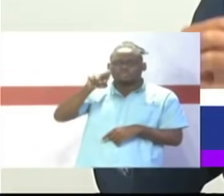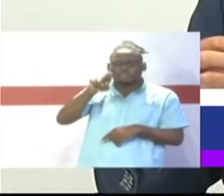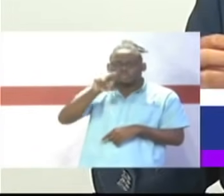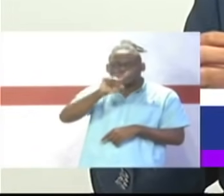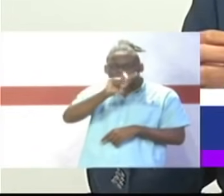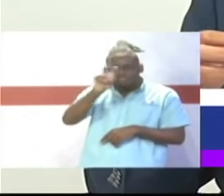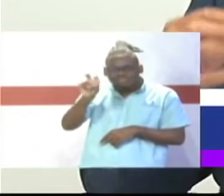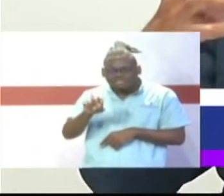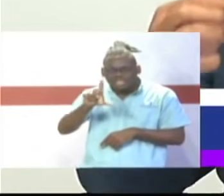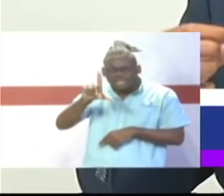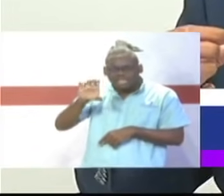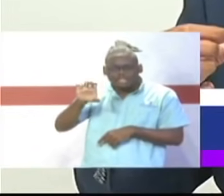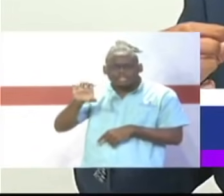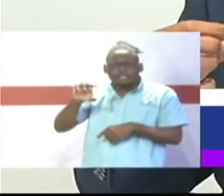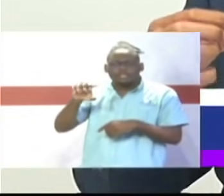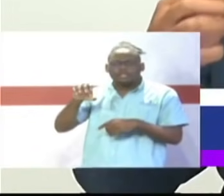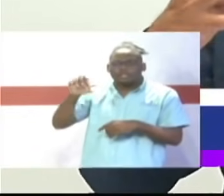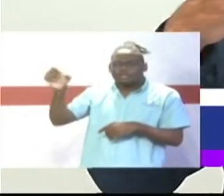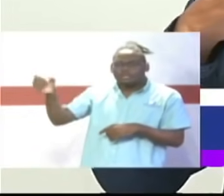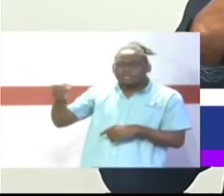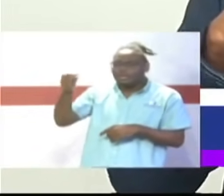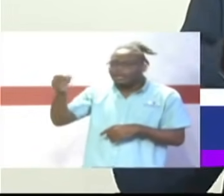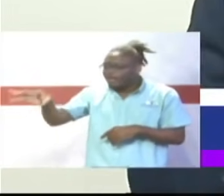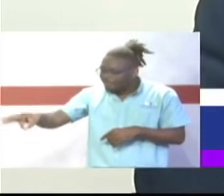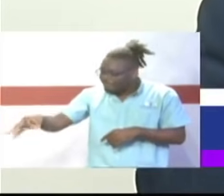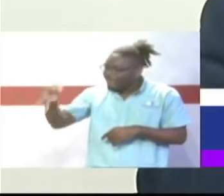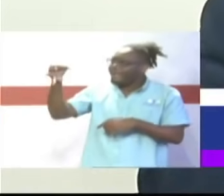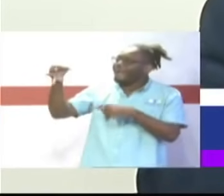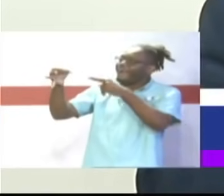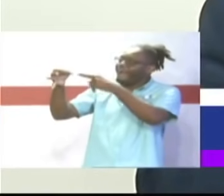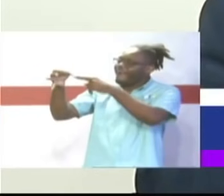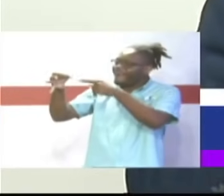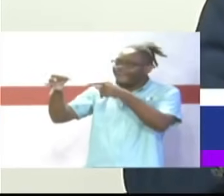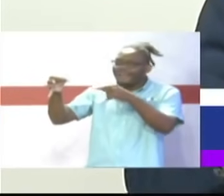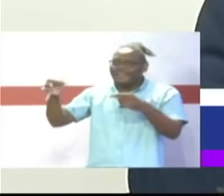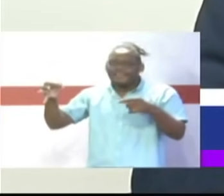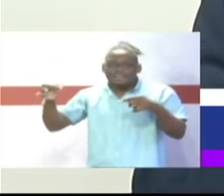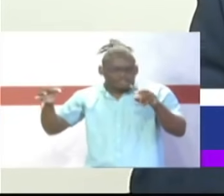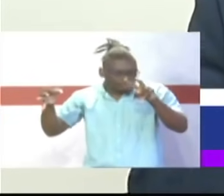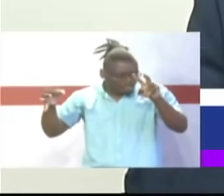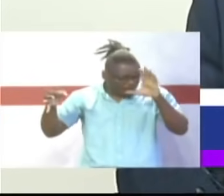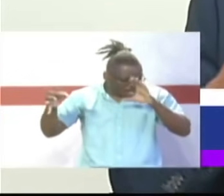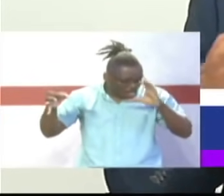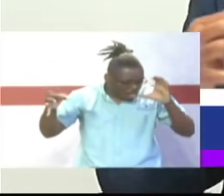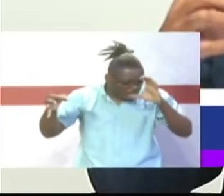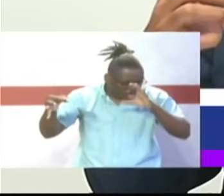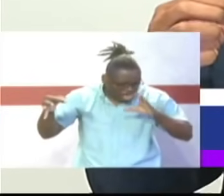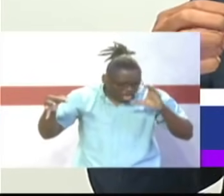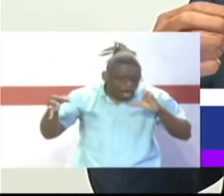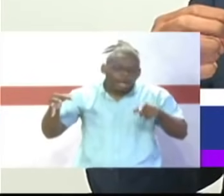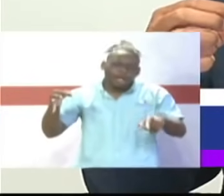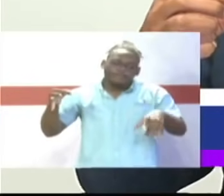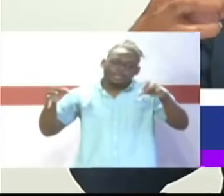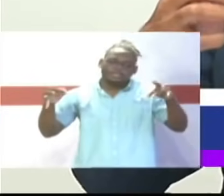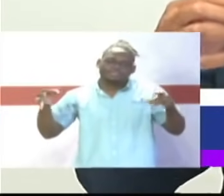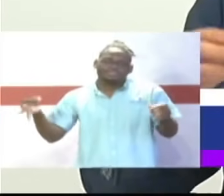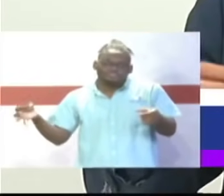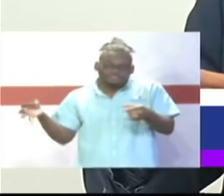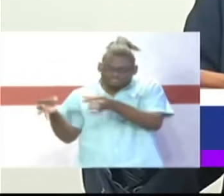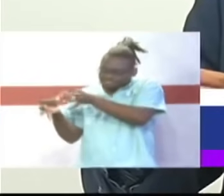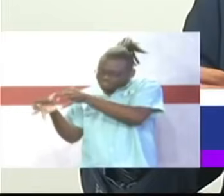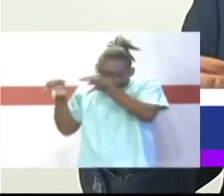at ICU capacity, yes. We will look at the rolling 7-day average, yes. We will look at vaccination